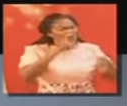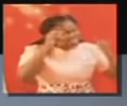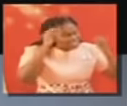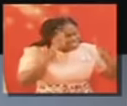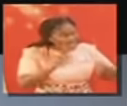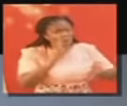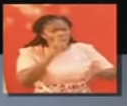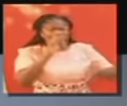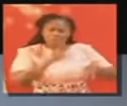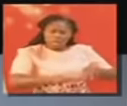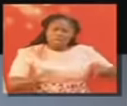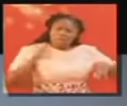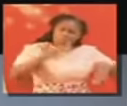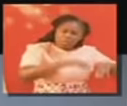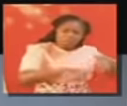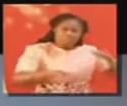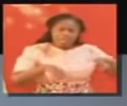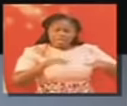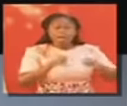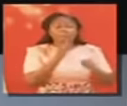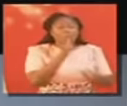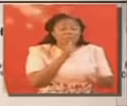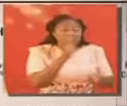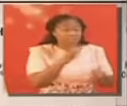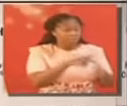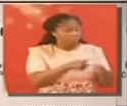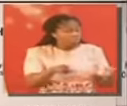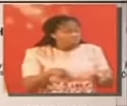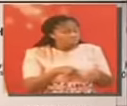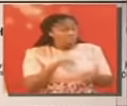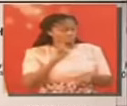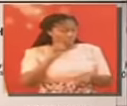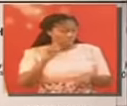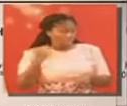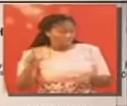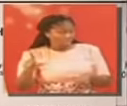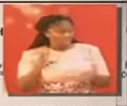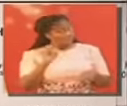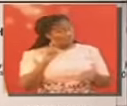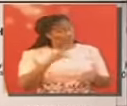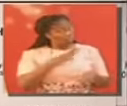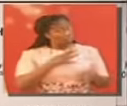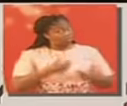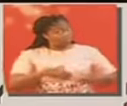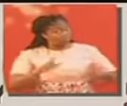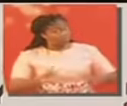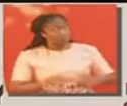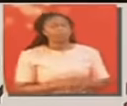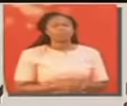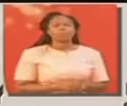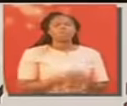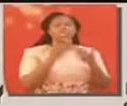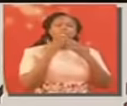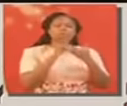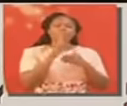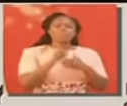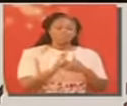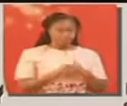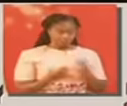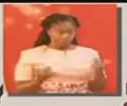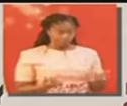physical contact in a private pool? Okay, so thank you for your question. So the Honorable Prime Minister will make